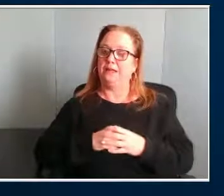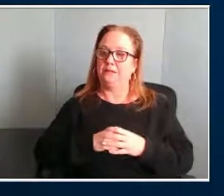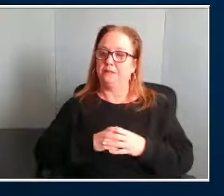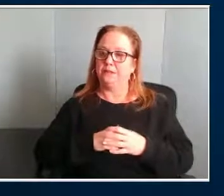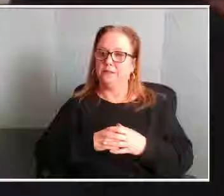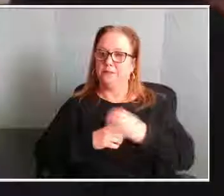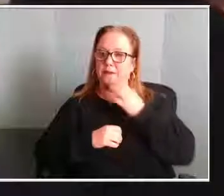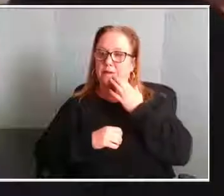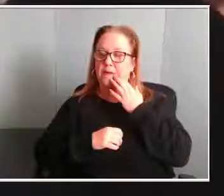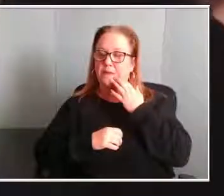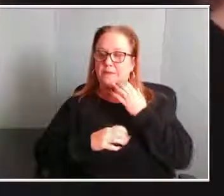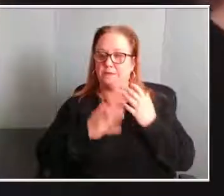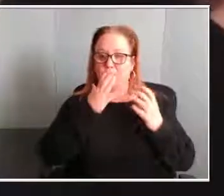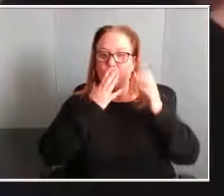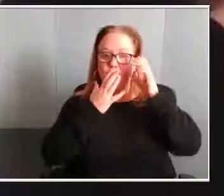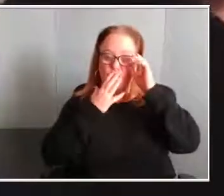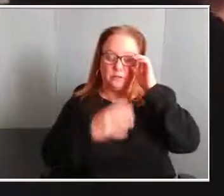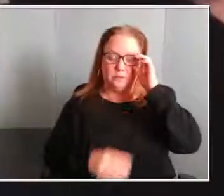Good.